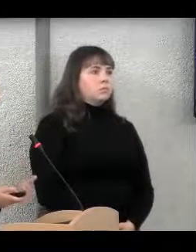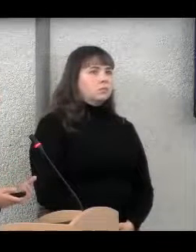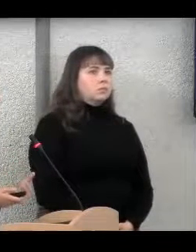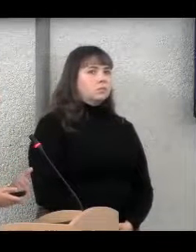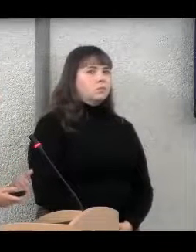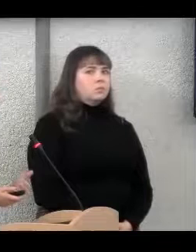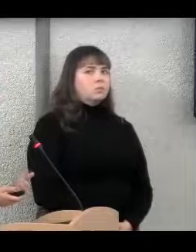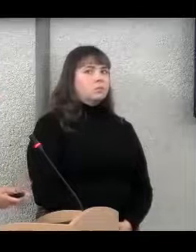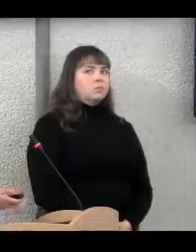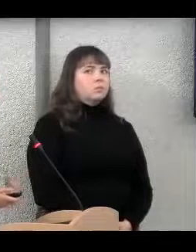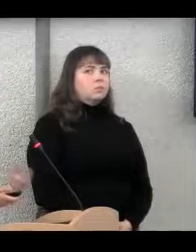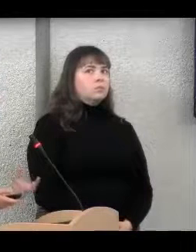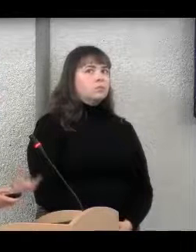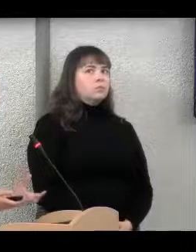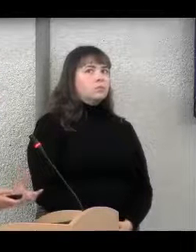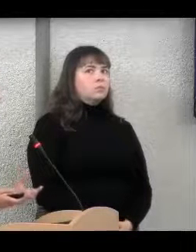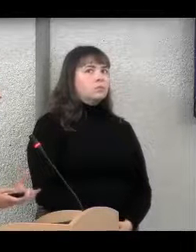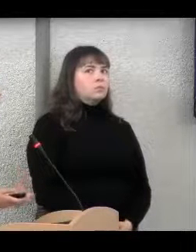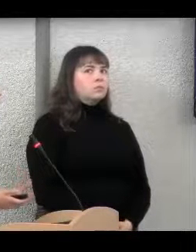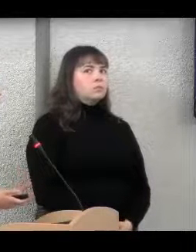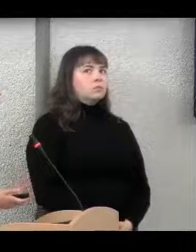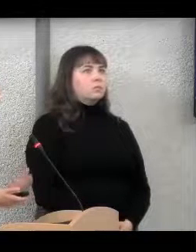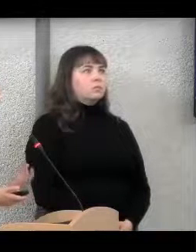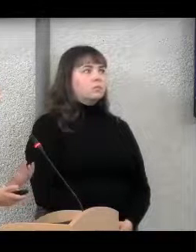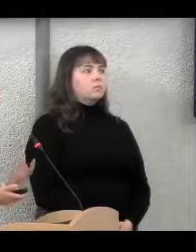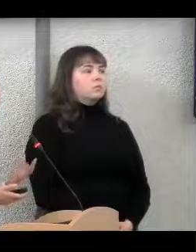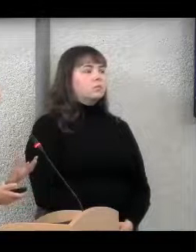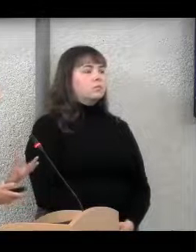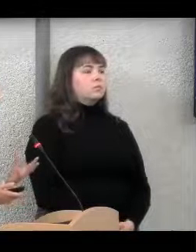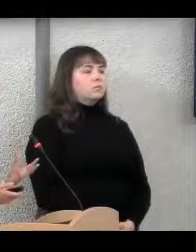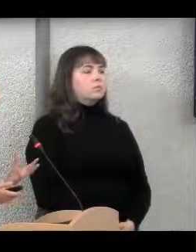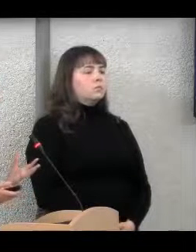very important to keep in mind, in a way, that